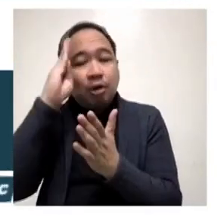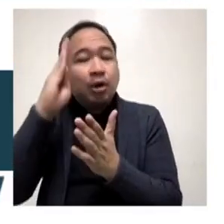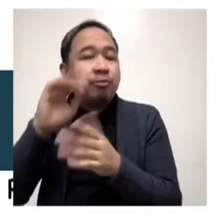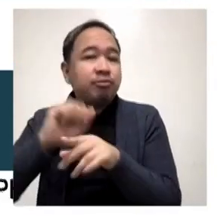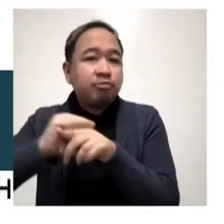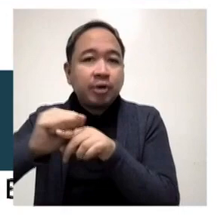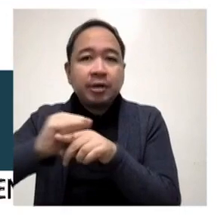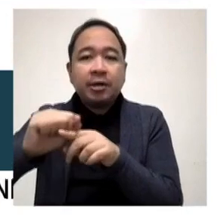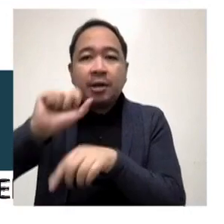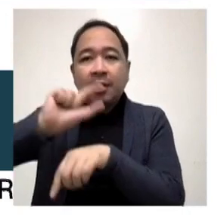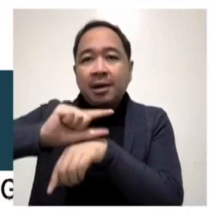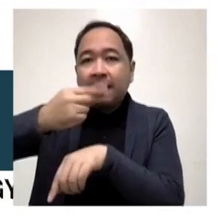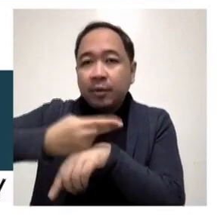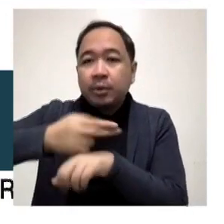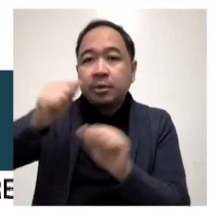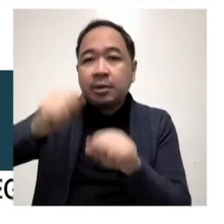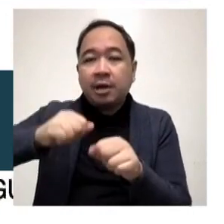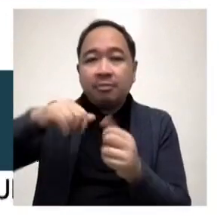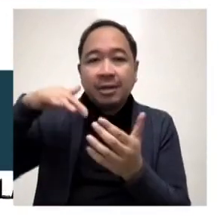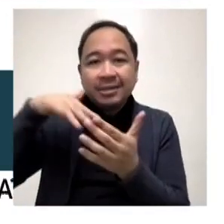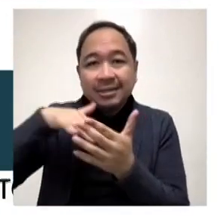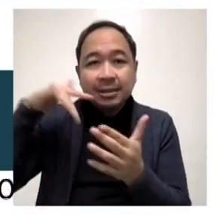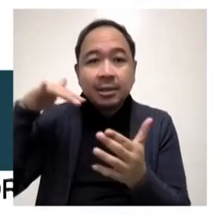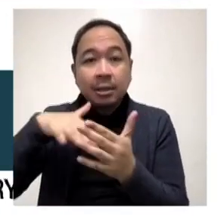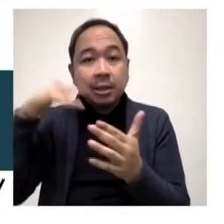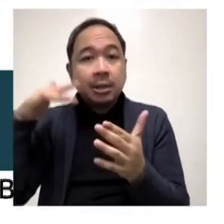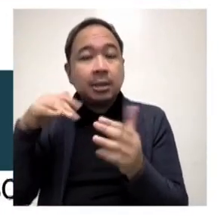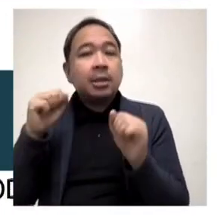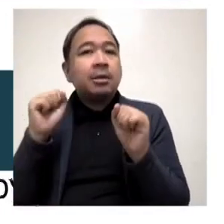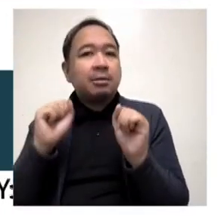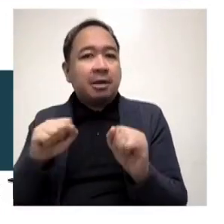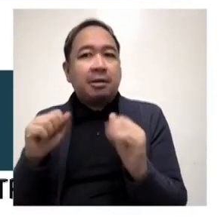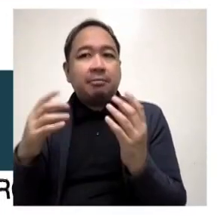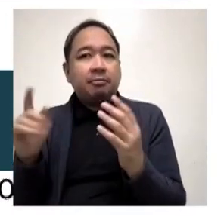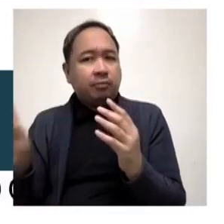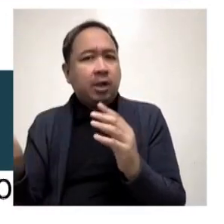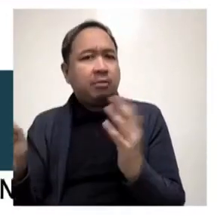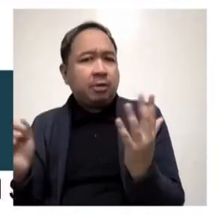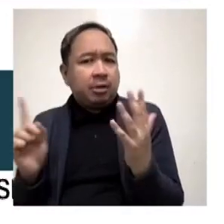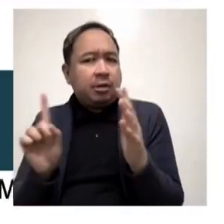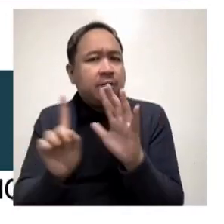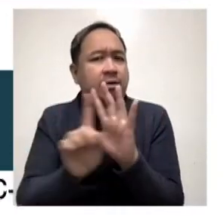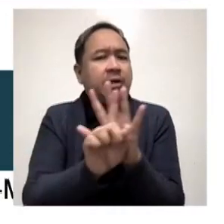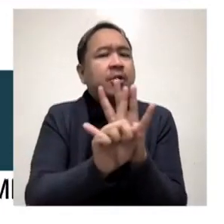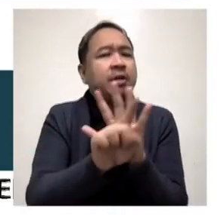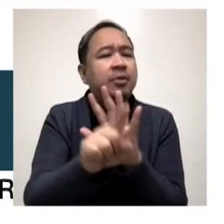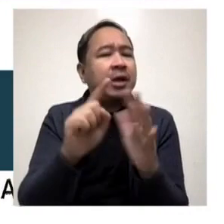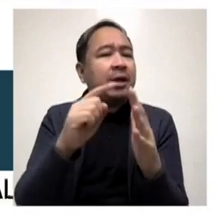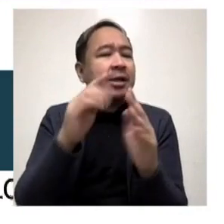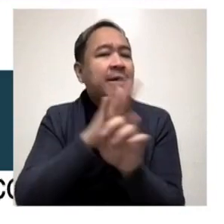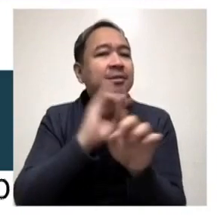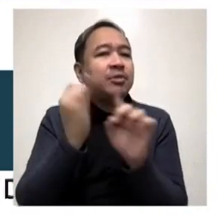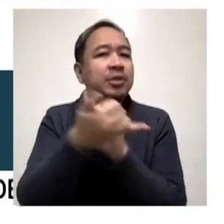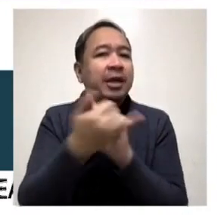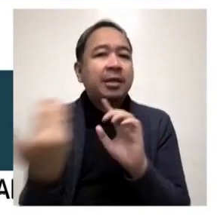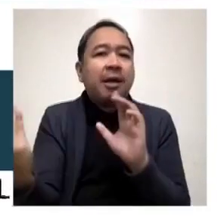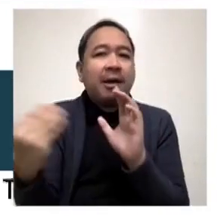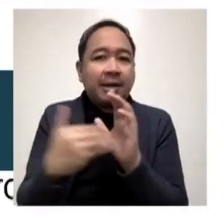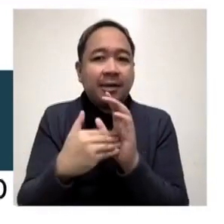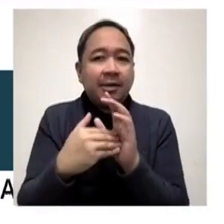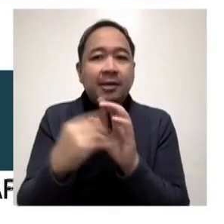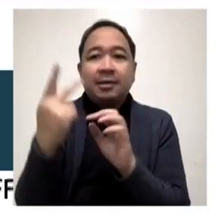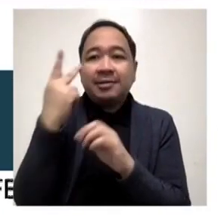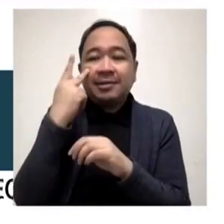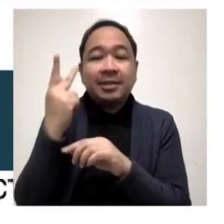to study, to be able to reintegrate them into society. So we look at the PWDs, or